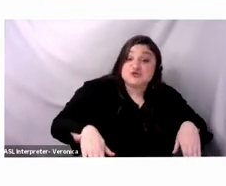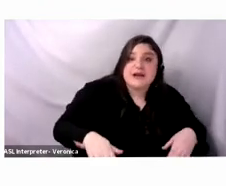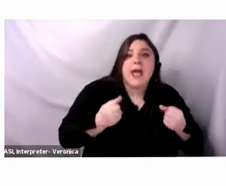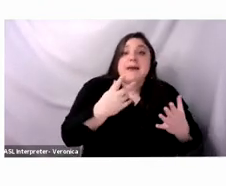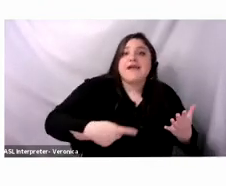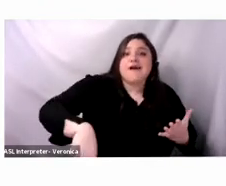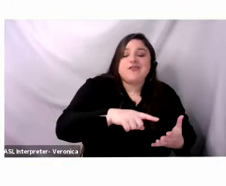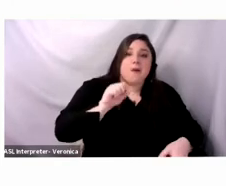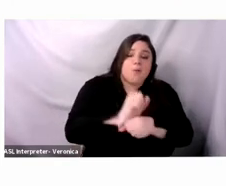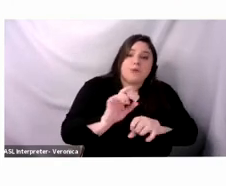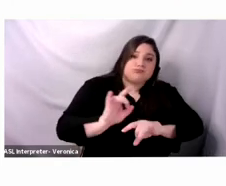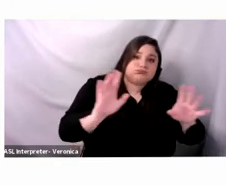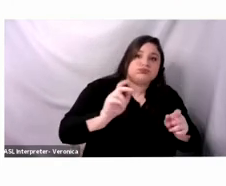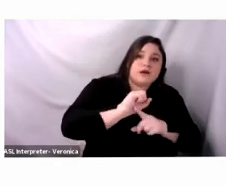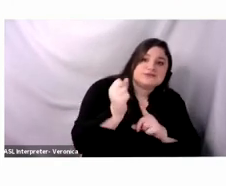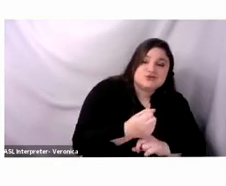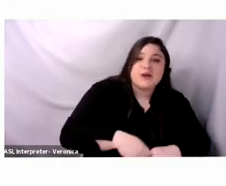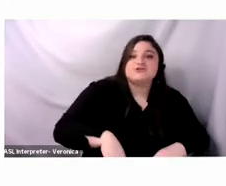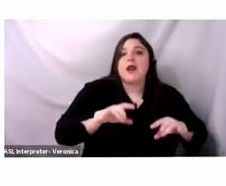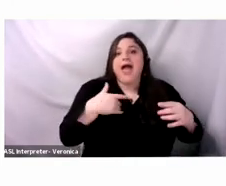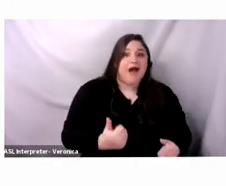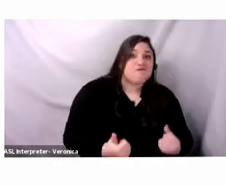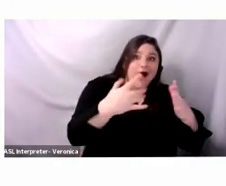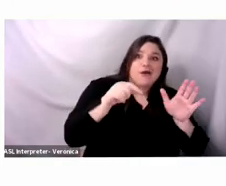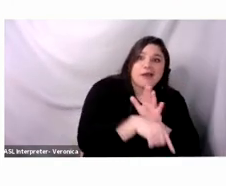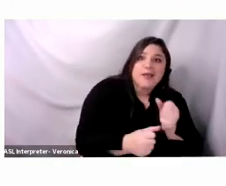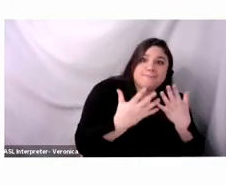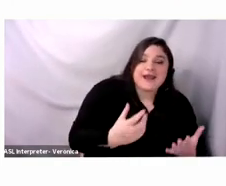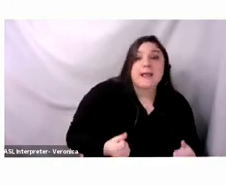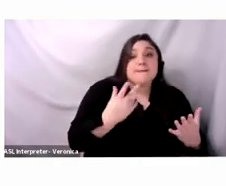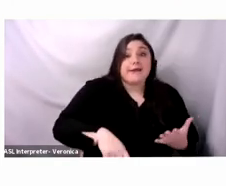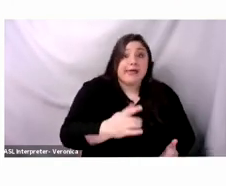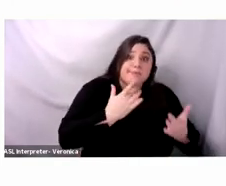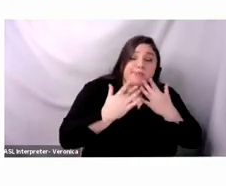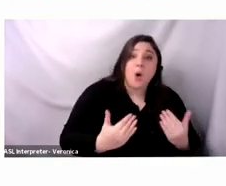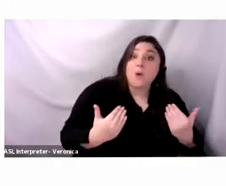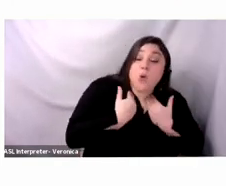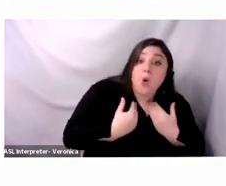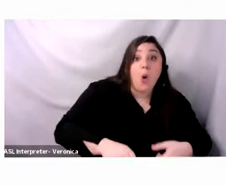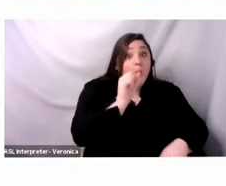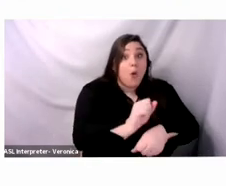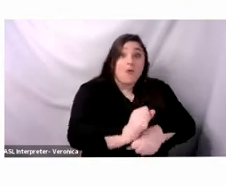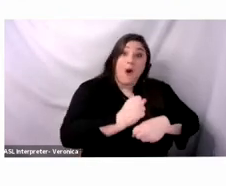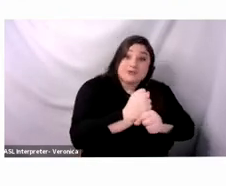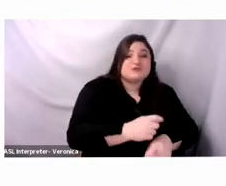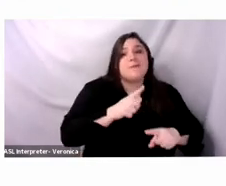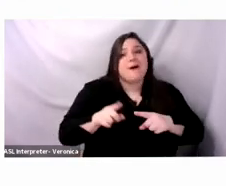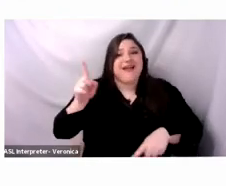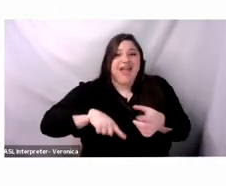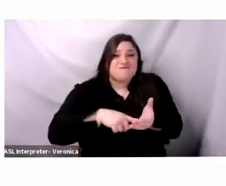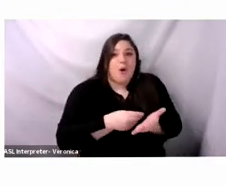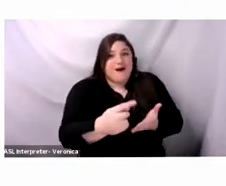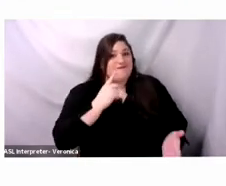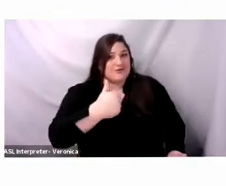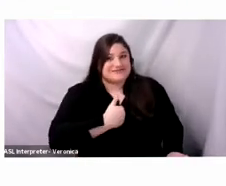there earned around $6 a week in 1911. After paying for expenses like rent, food, and entertainment, like attending a